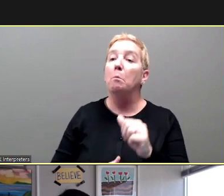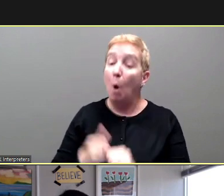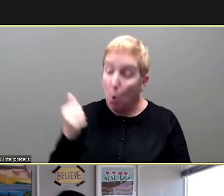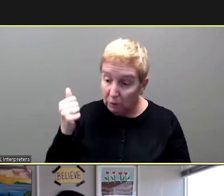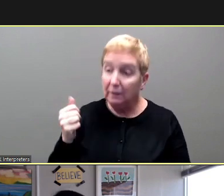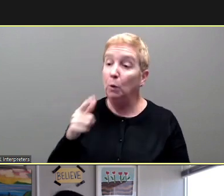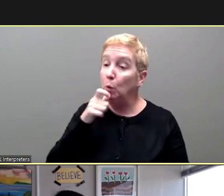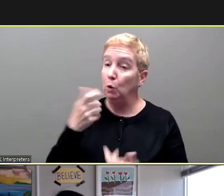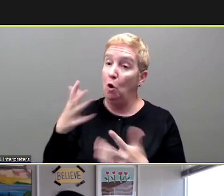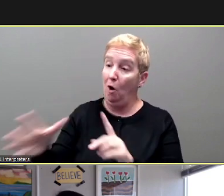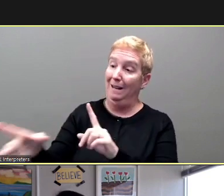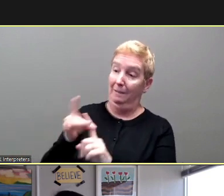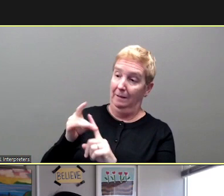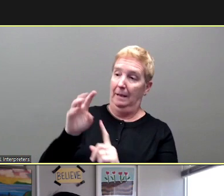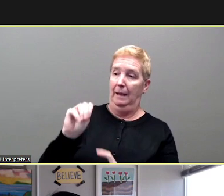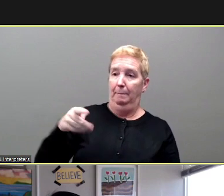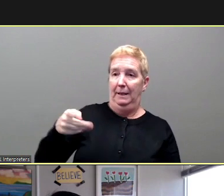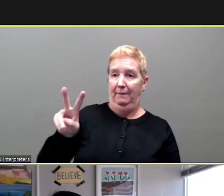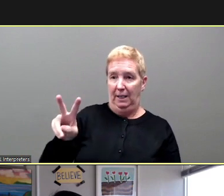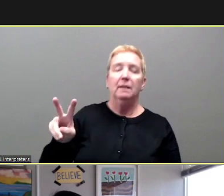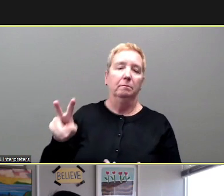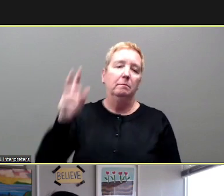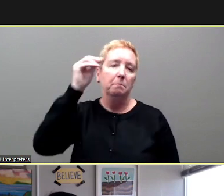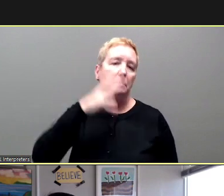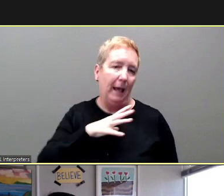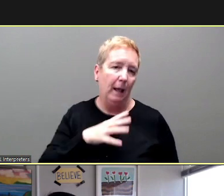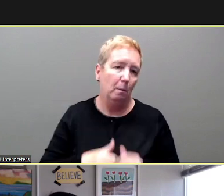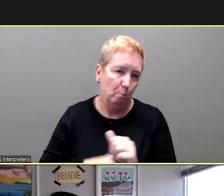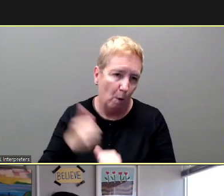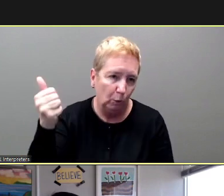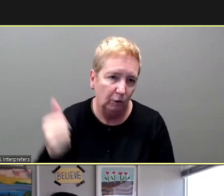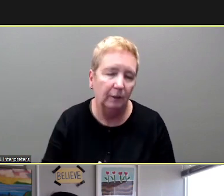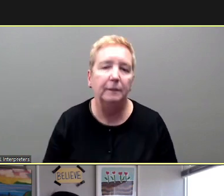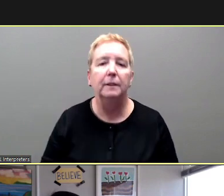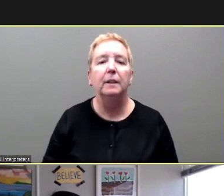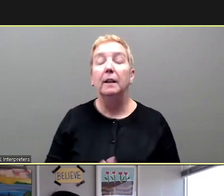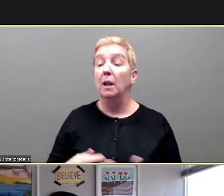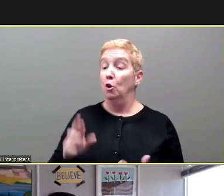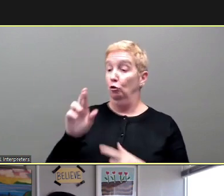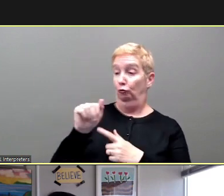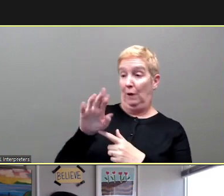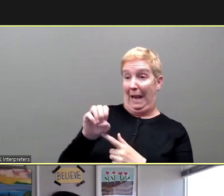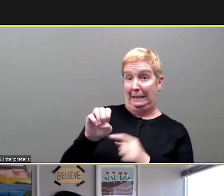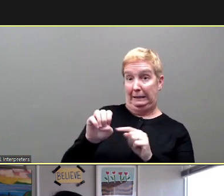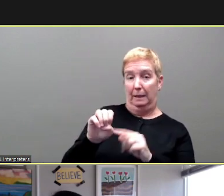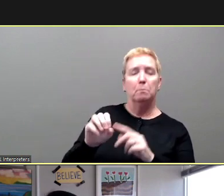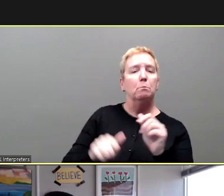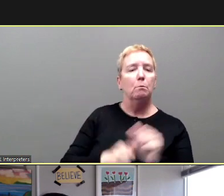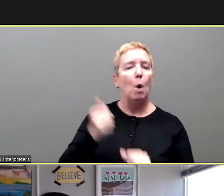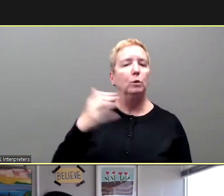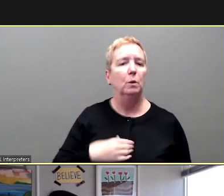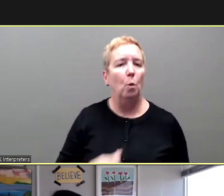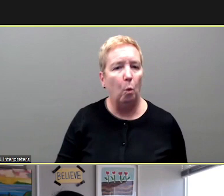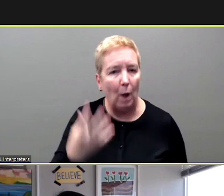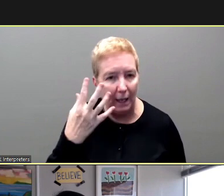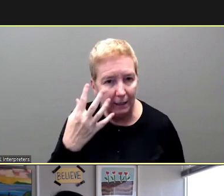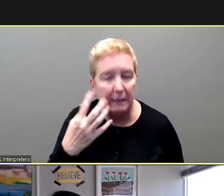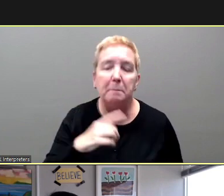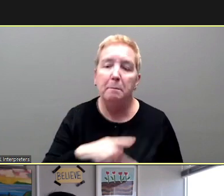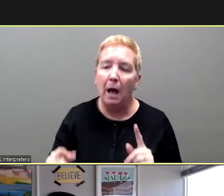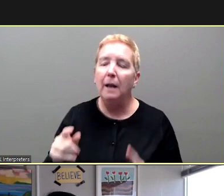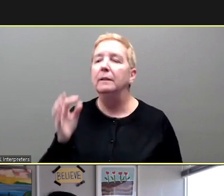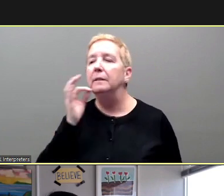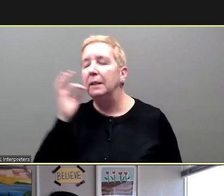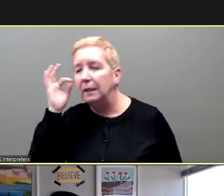males. In terms of race, primarily in white, although, American Indian, Asian,